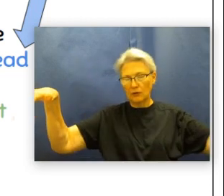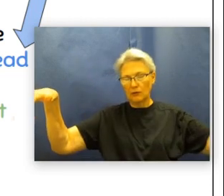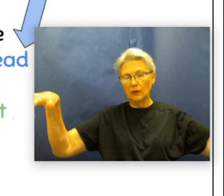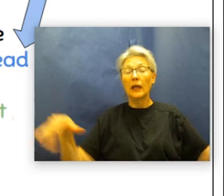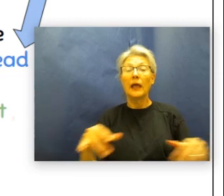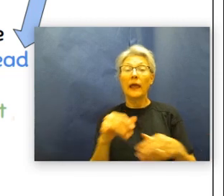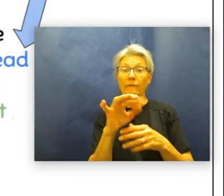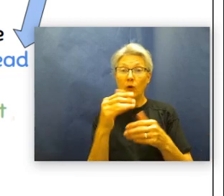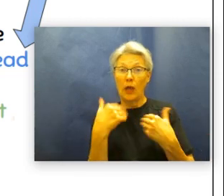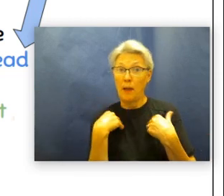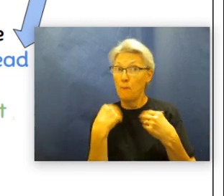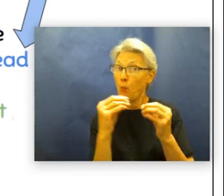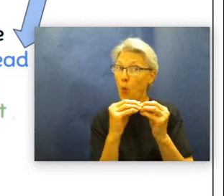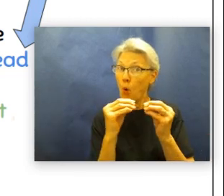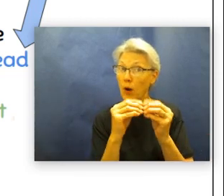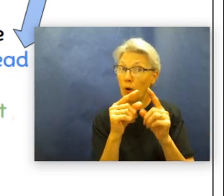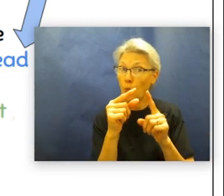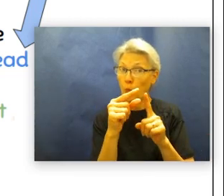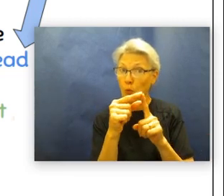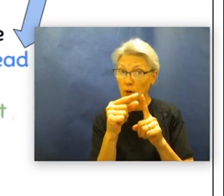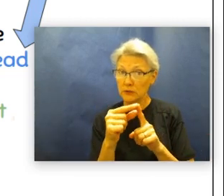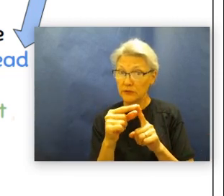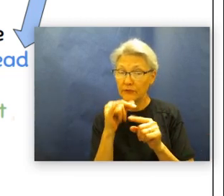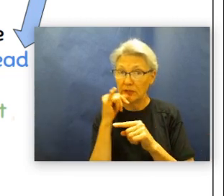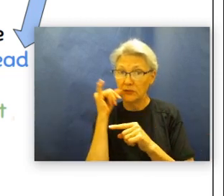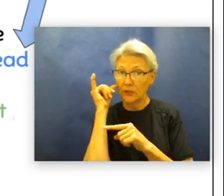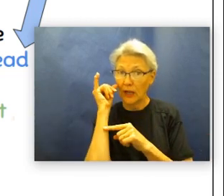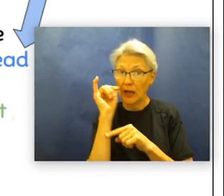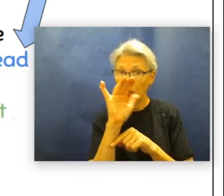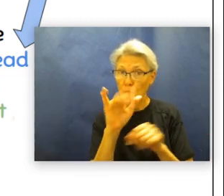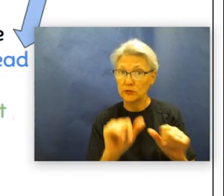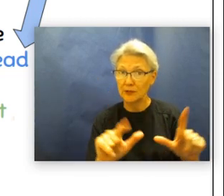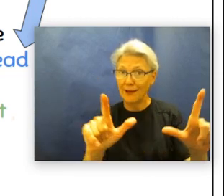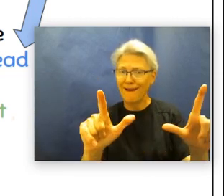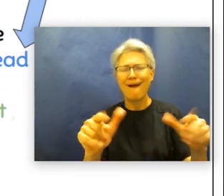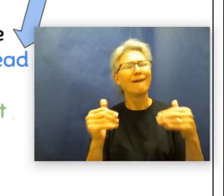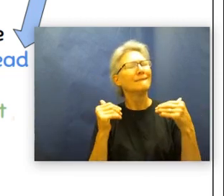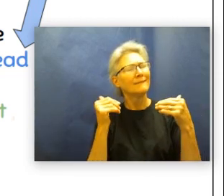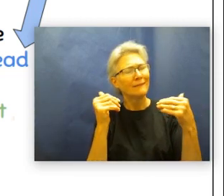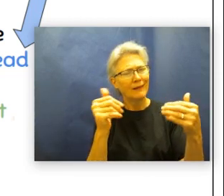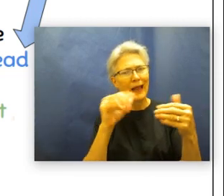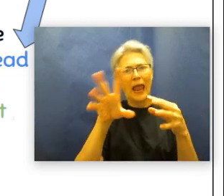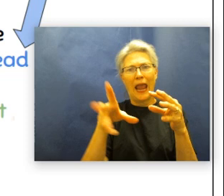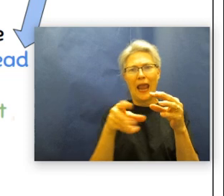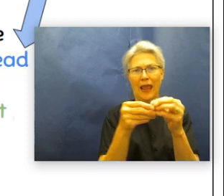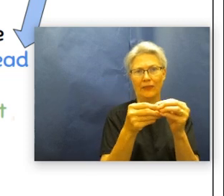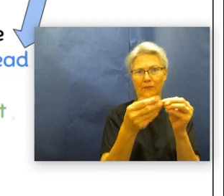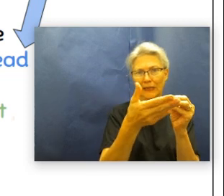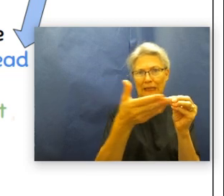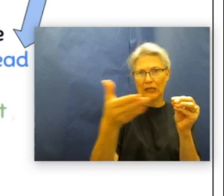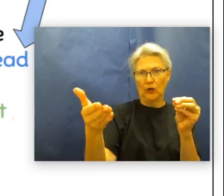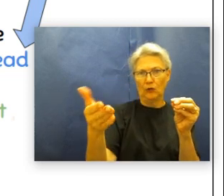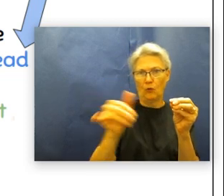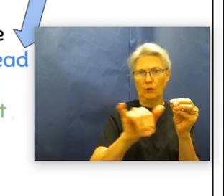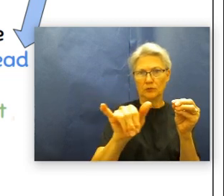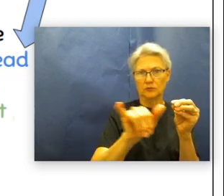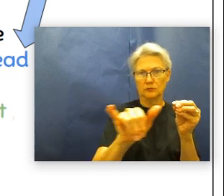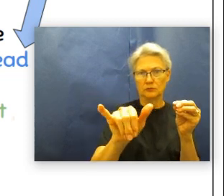If you had more provided yesterday on your slide, you are more than welcome to add them to this slide as well.